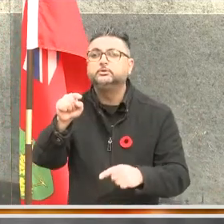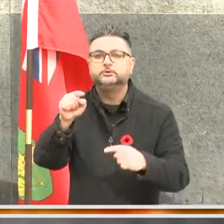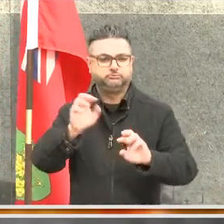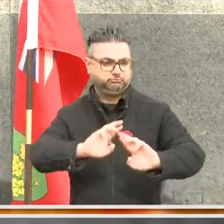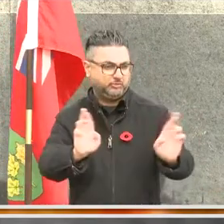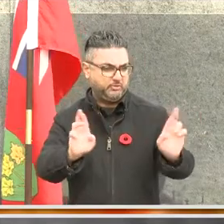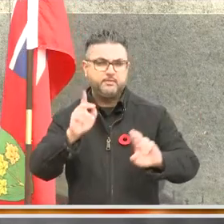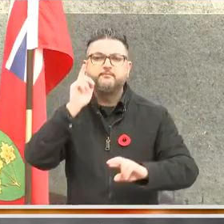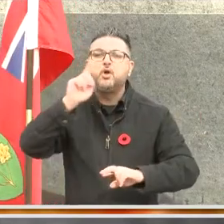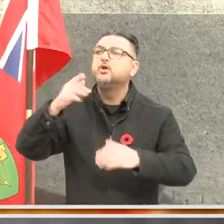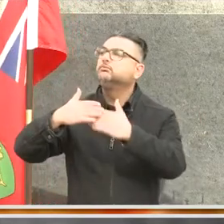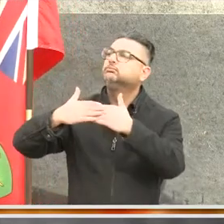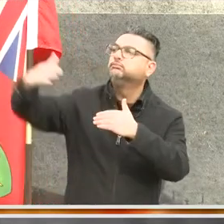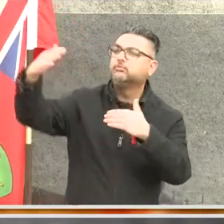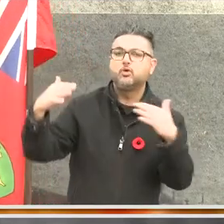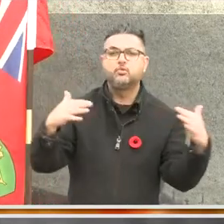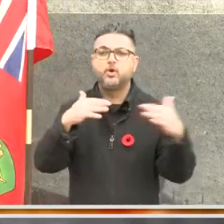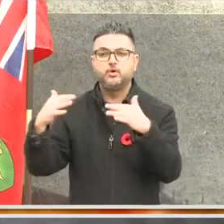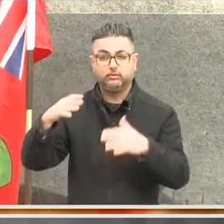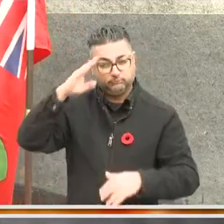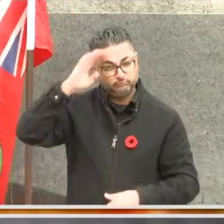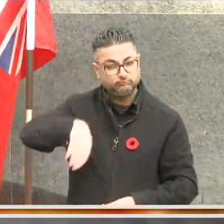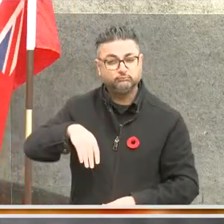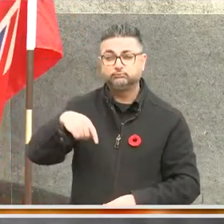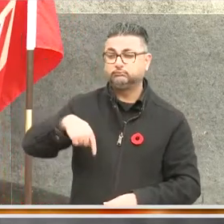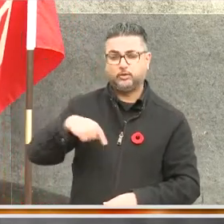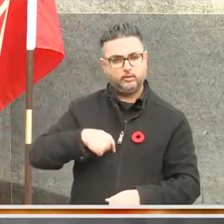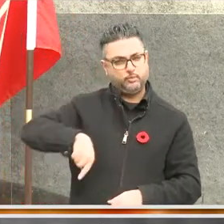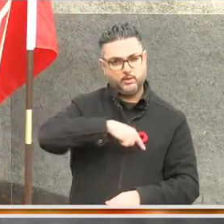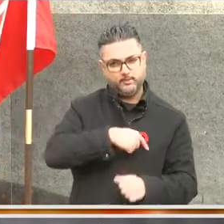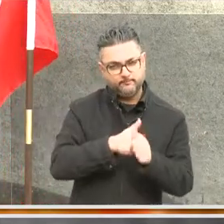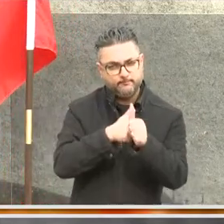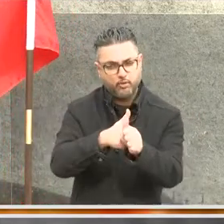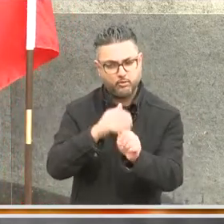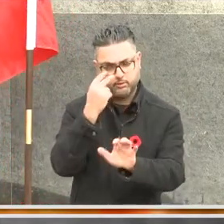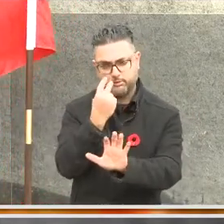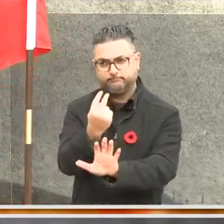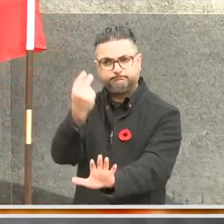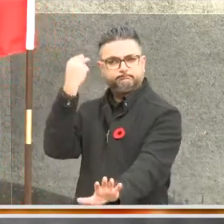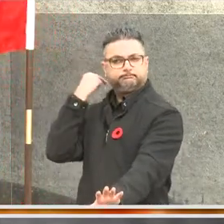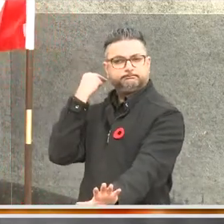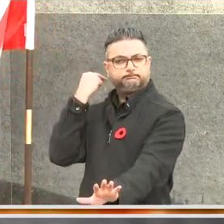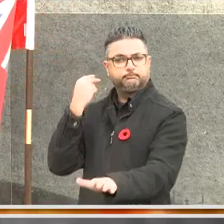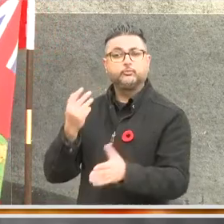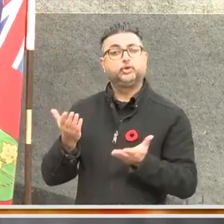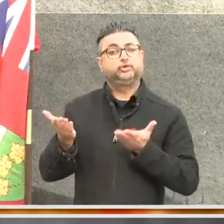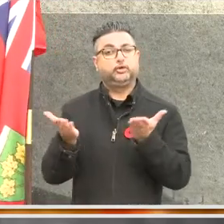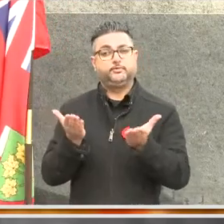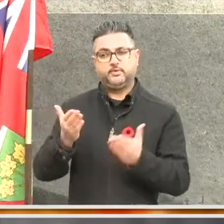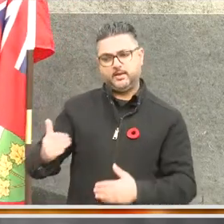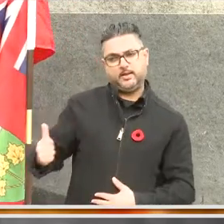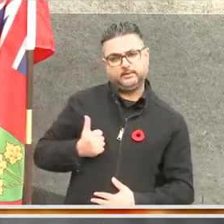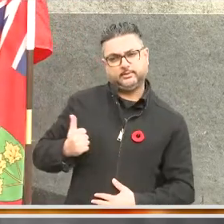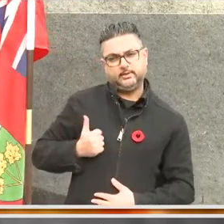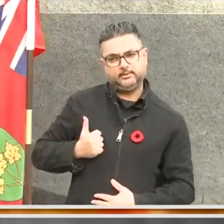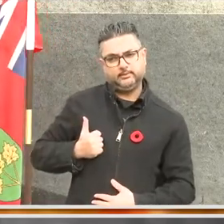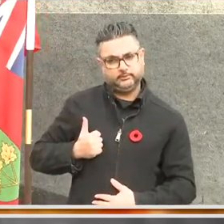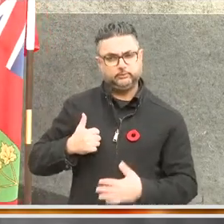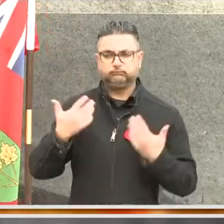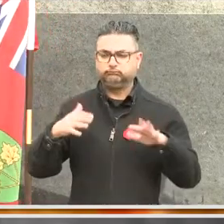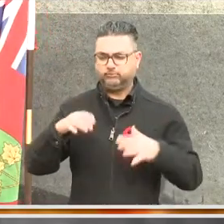in the footsteps of those who have served our country with distinction throughout its history. On this Remembrance